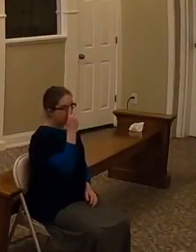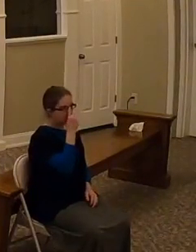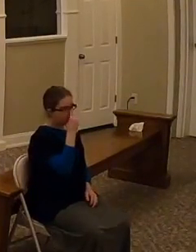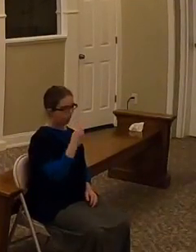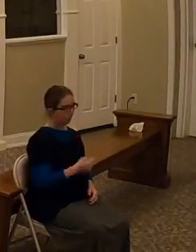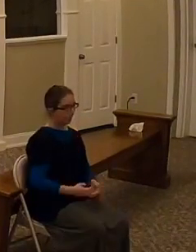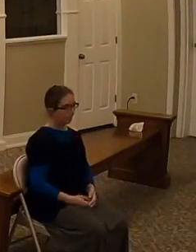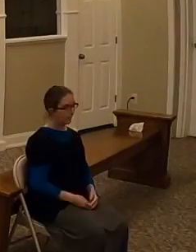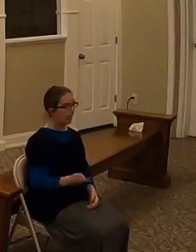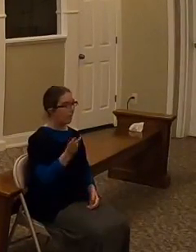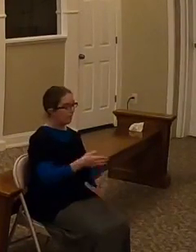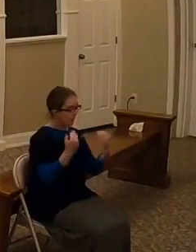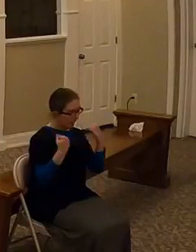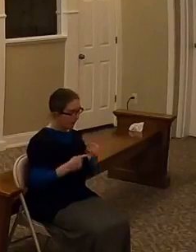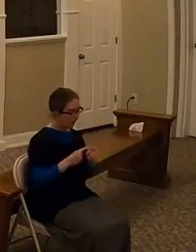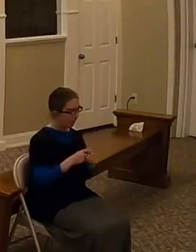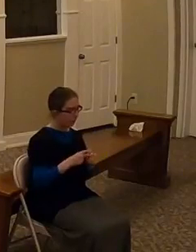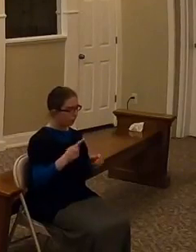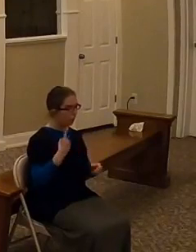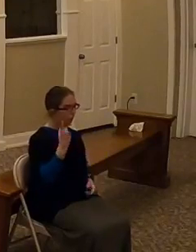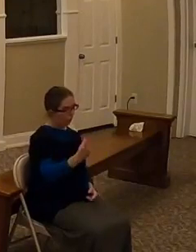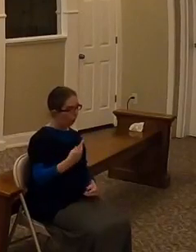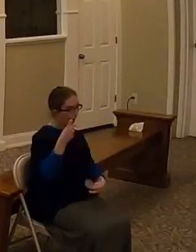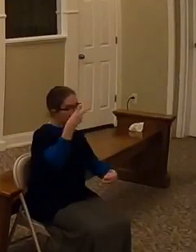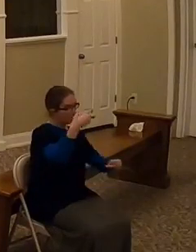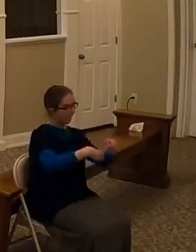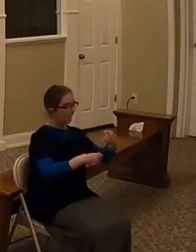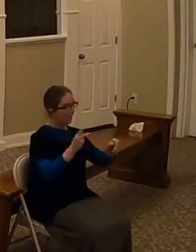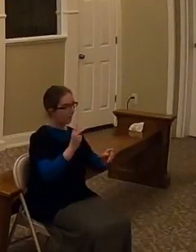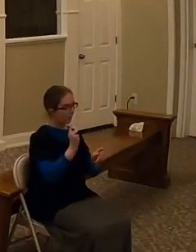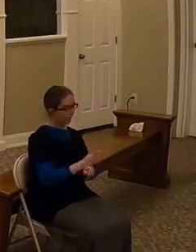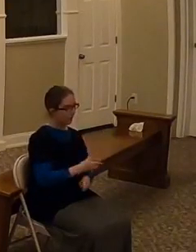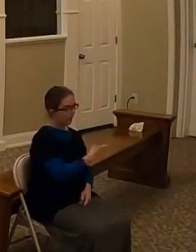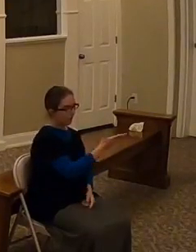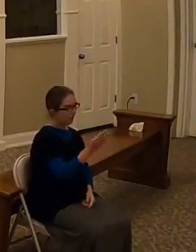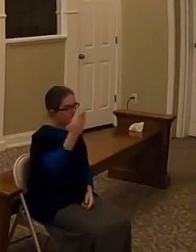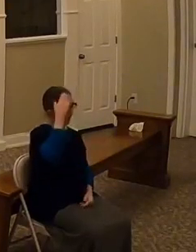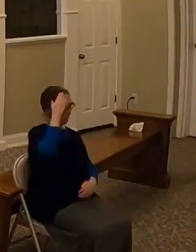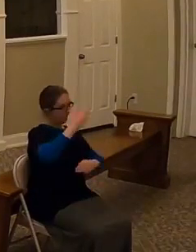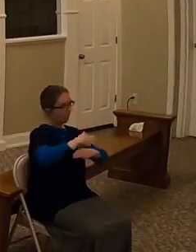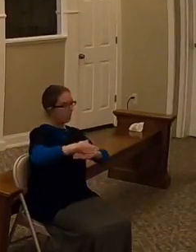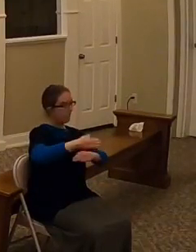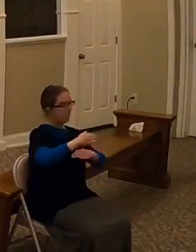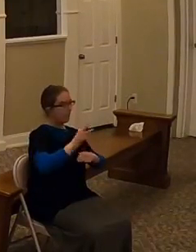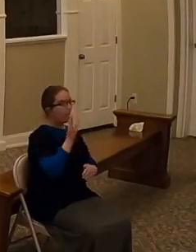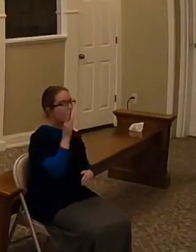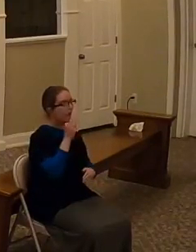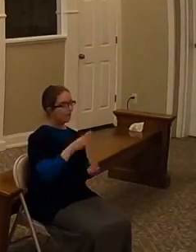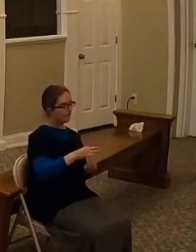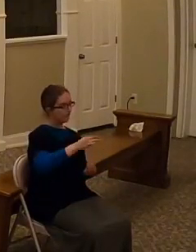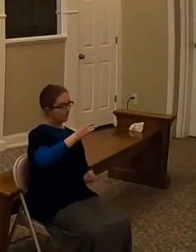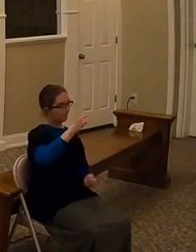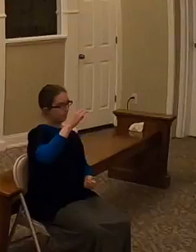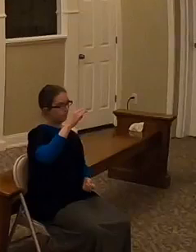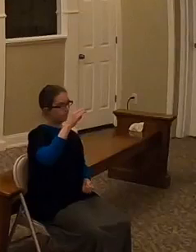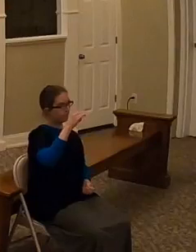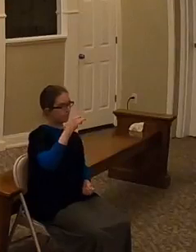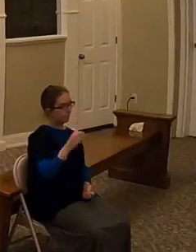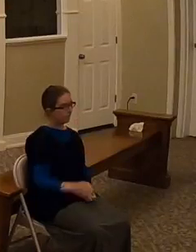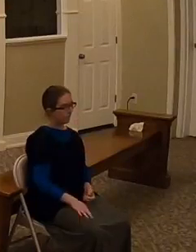Amen. We have to constantly fight to keep our heads above water spiritually.